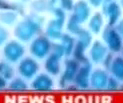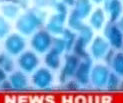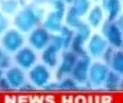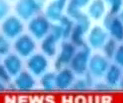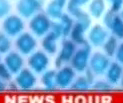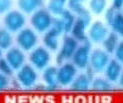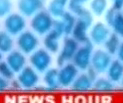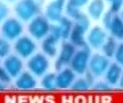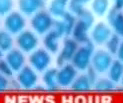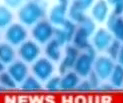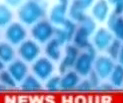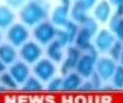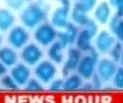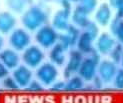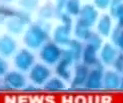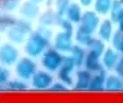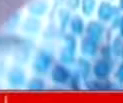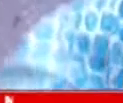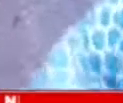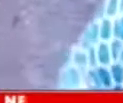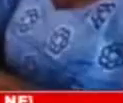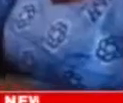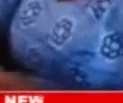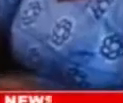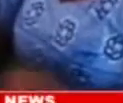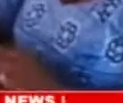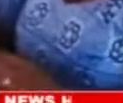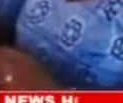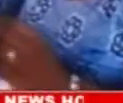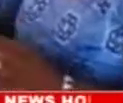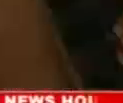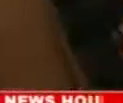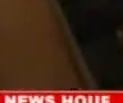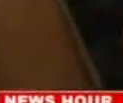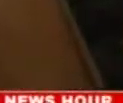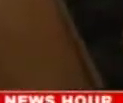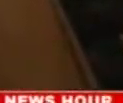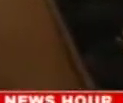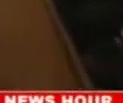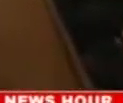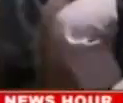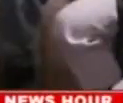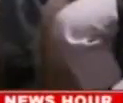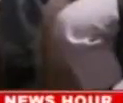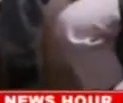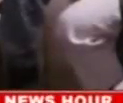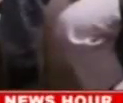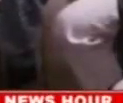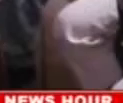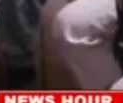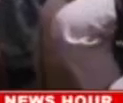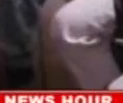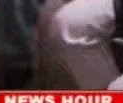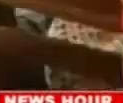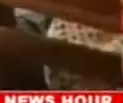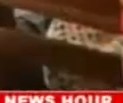it has come a long way and they are grateful to God. As part of the anniversary activities, members visited